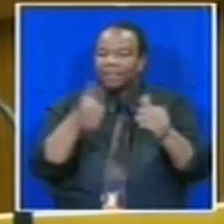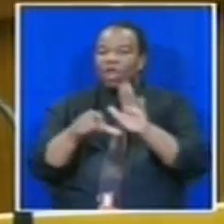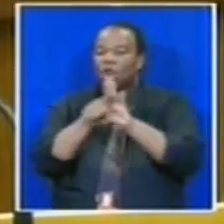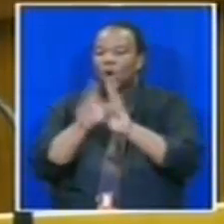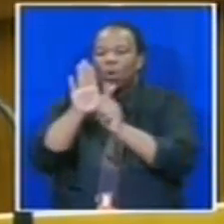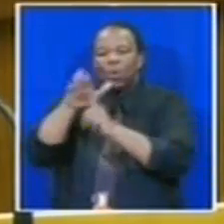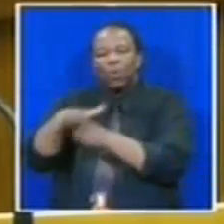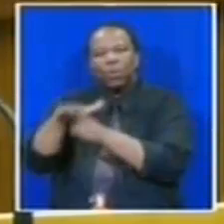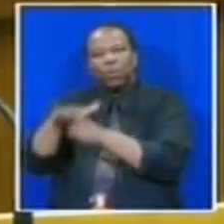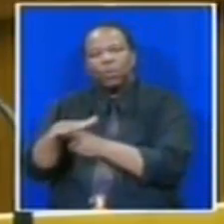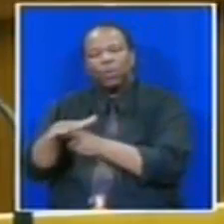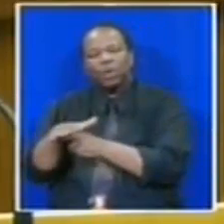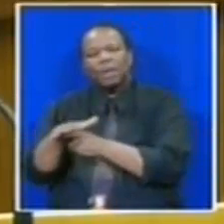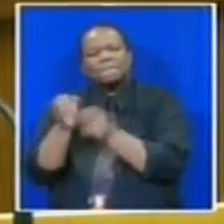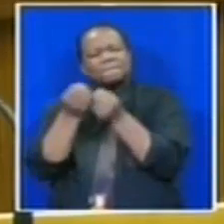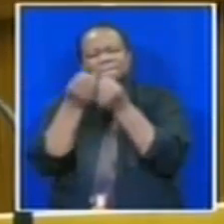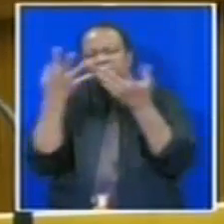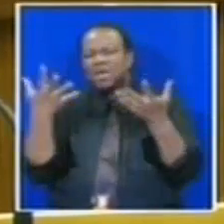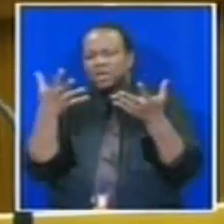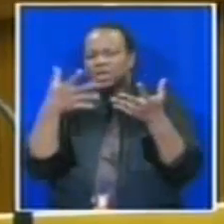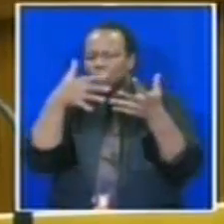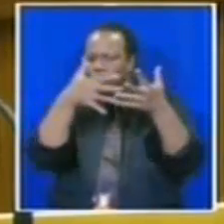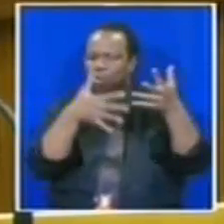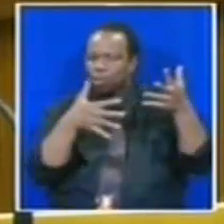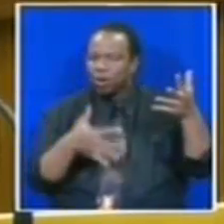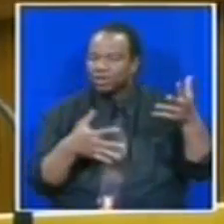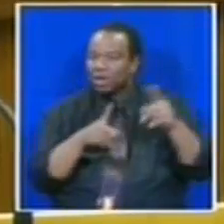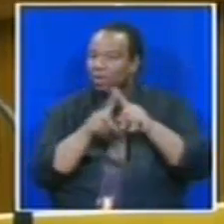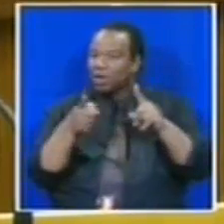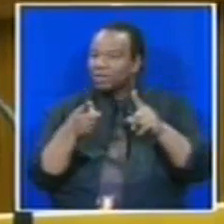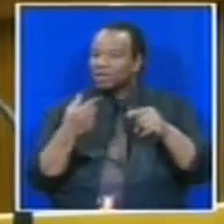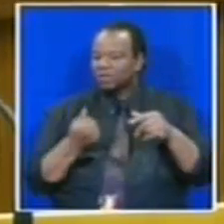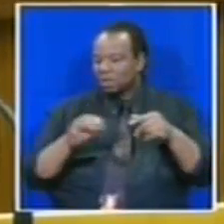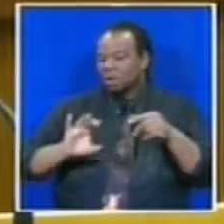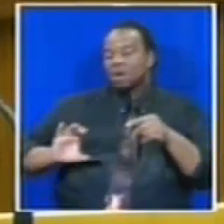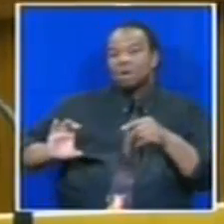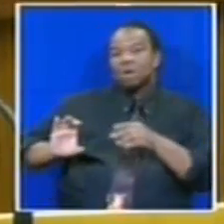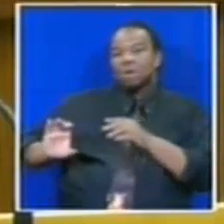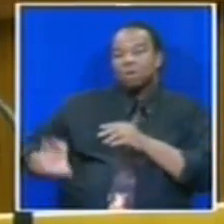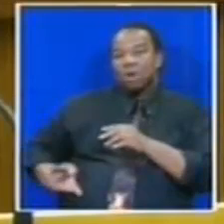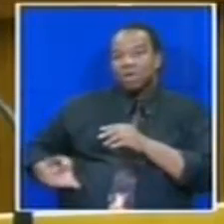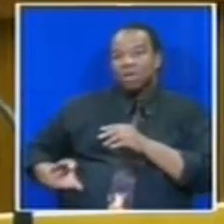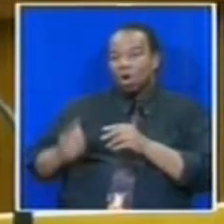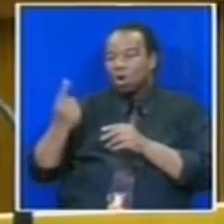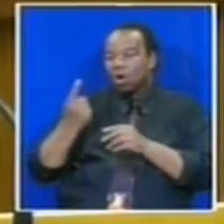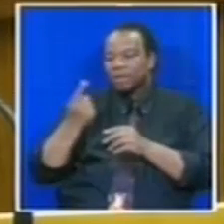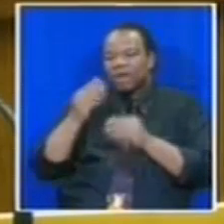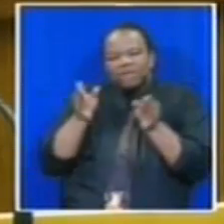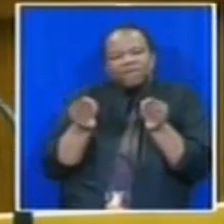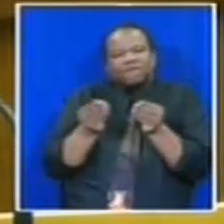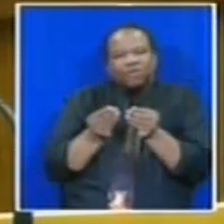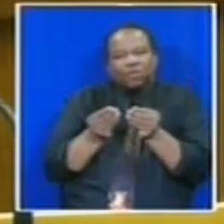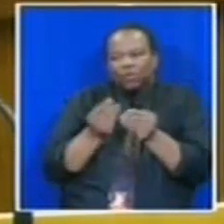There are so many ways in which wealth has been accumulated by the few, while inequality and class divisions have